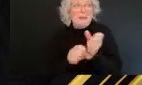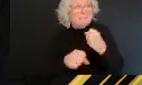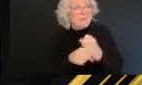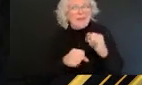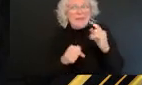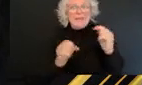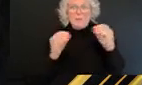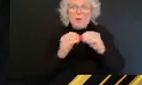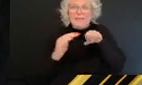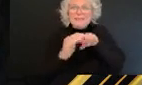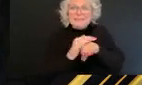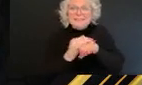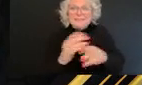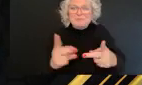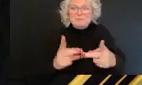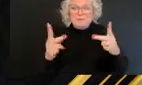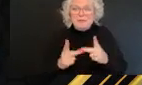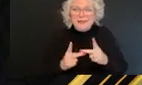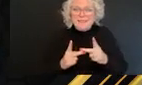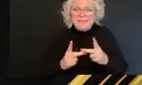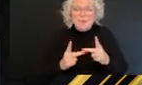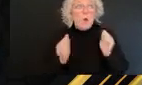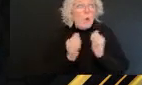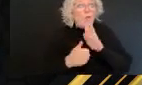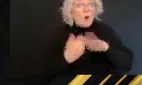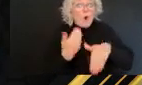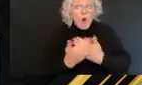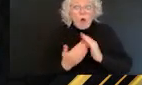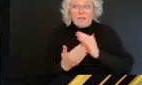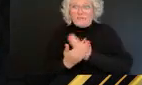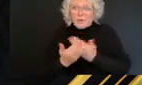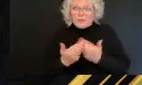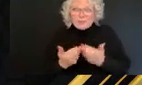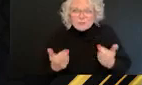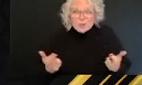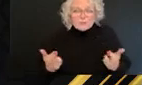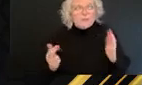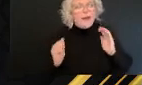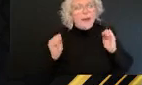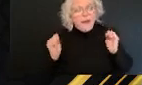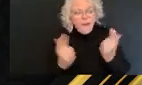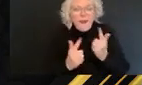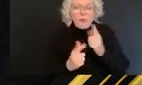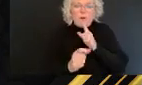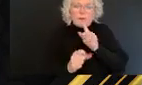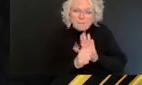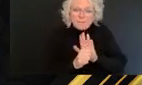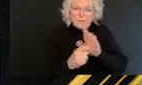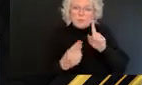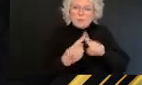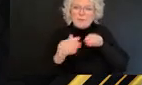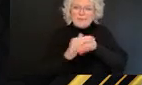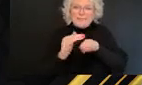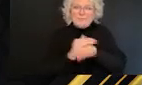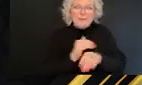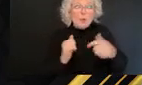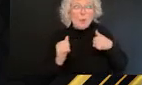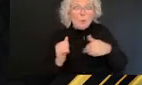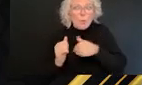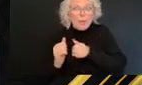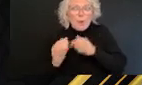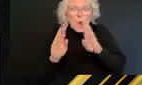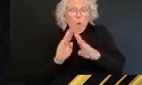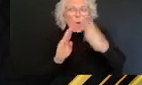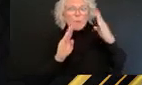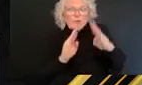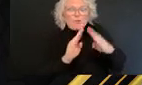accessible place. And with our collective resources and our commitment to accessibility, we open doors together and we